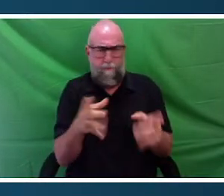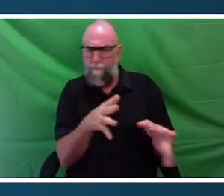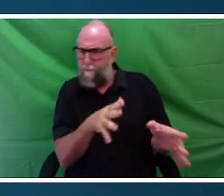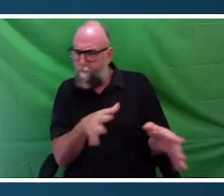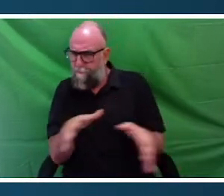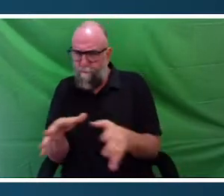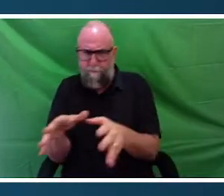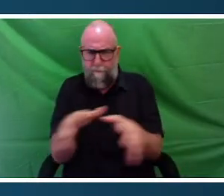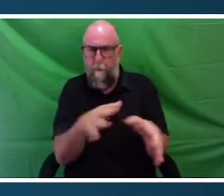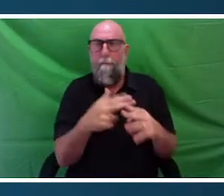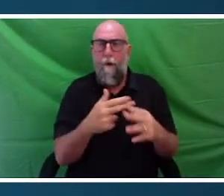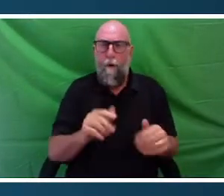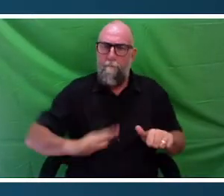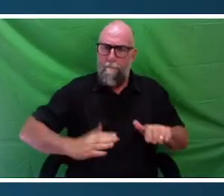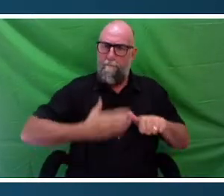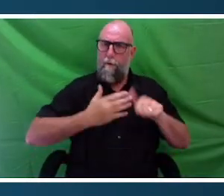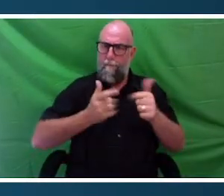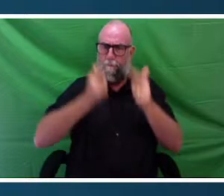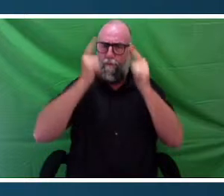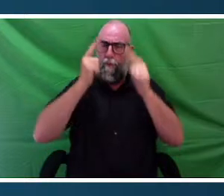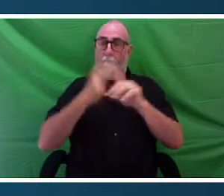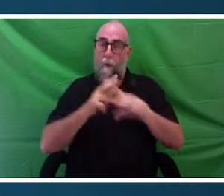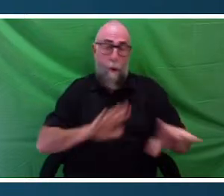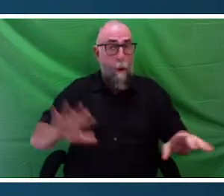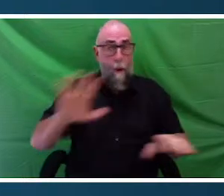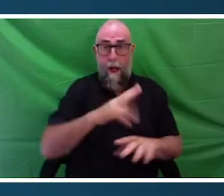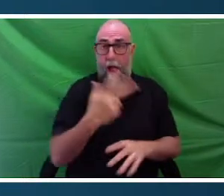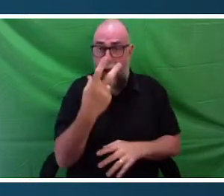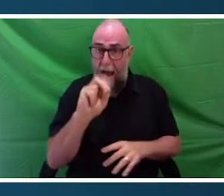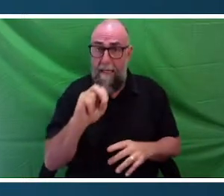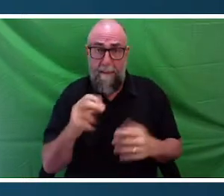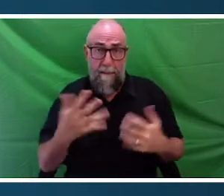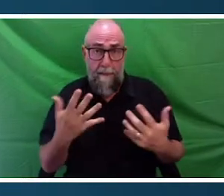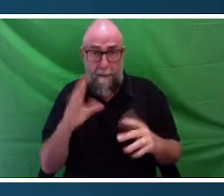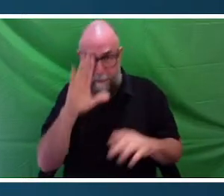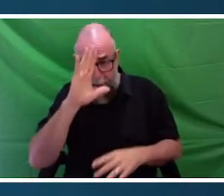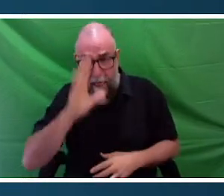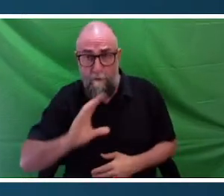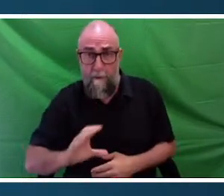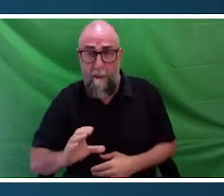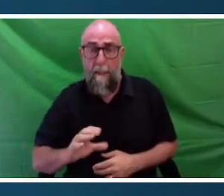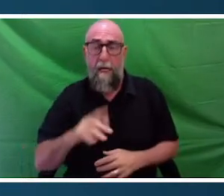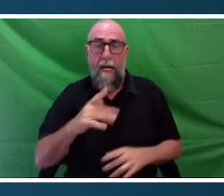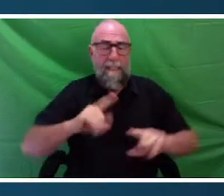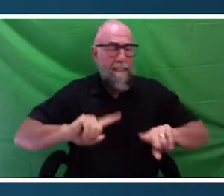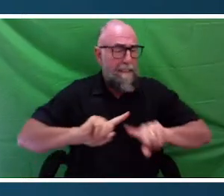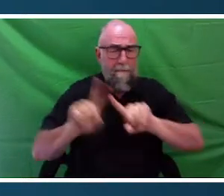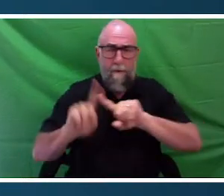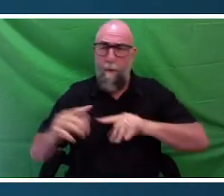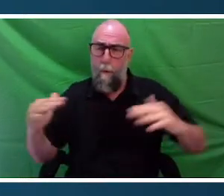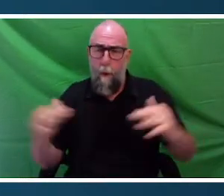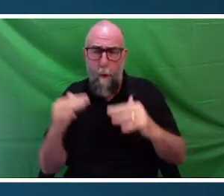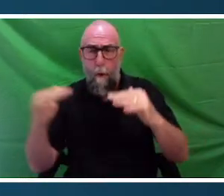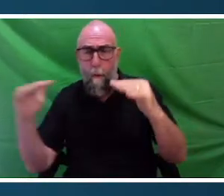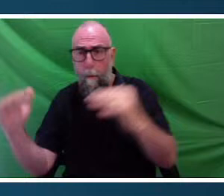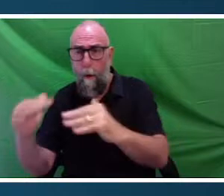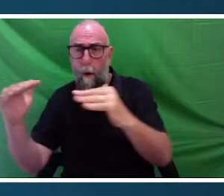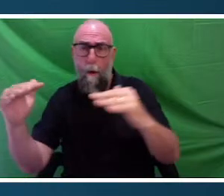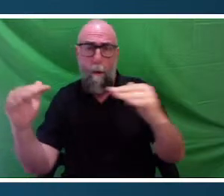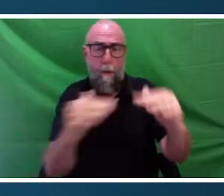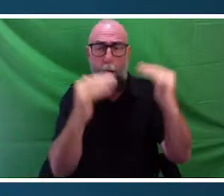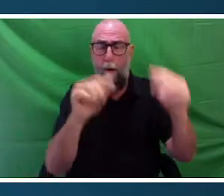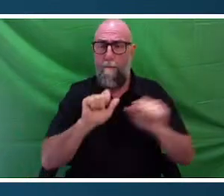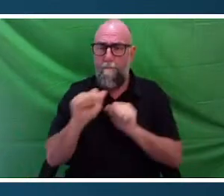health across 80 countries, including conflict zones in Afghanistan, Yemen, South Sudan,